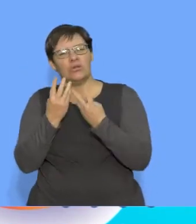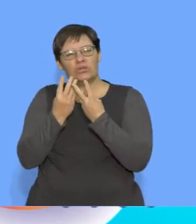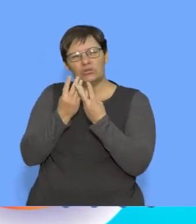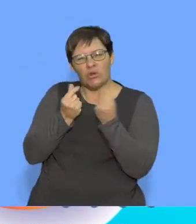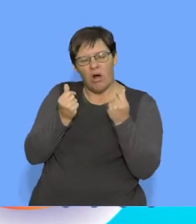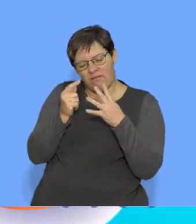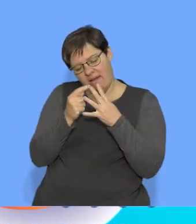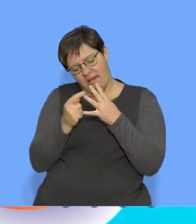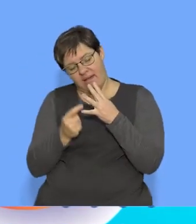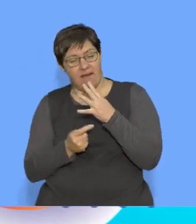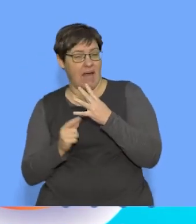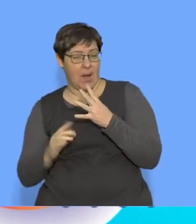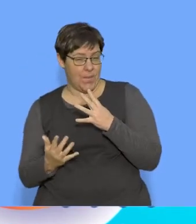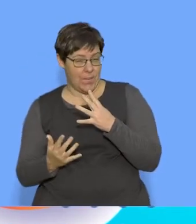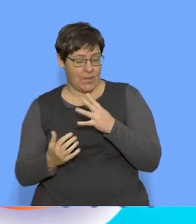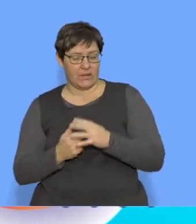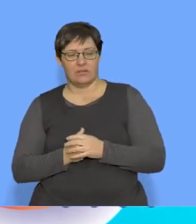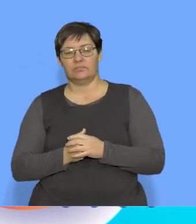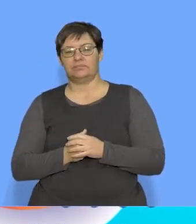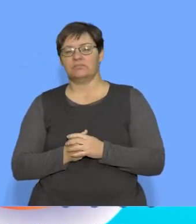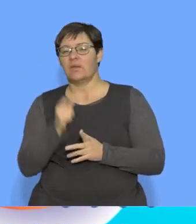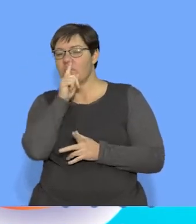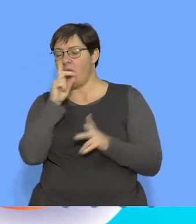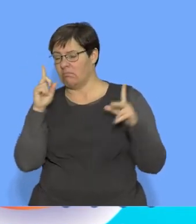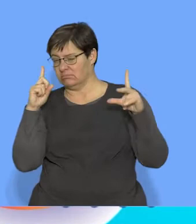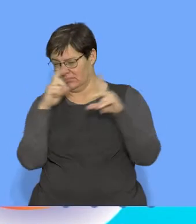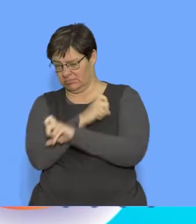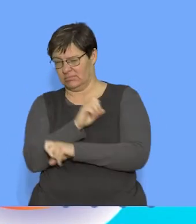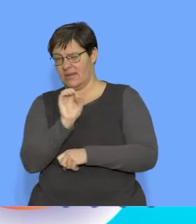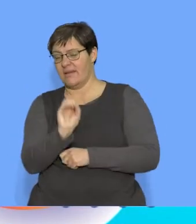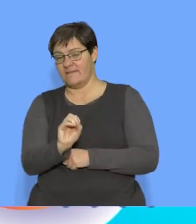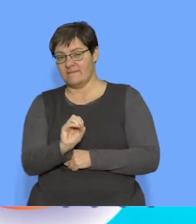solve. That these ones are a bit more complex because now